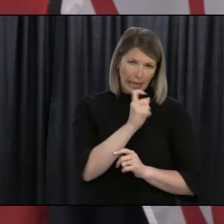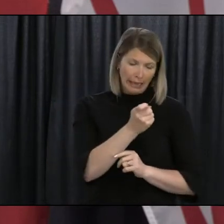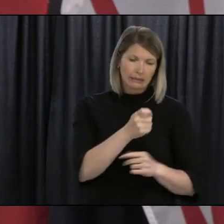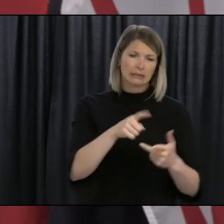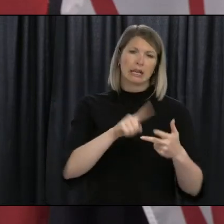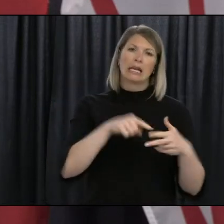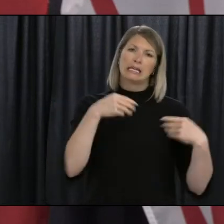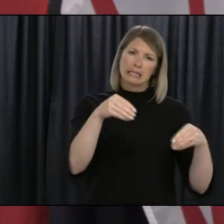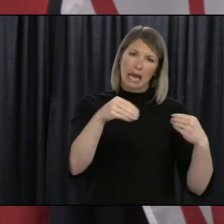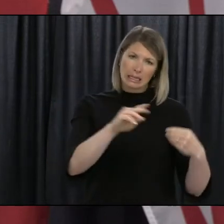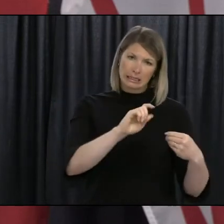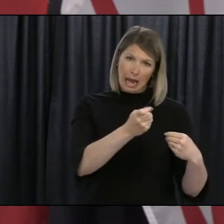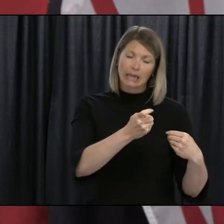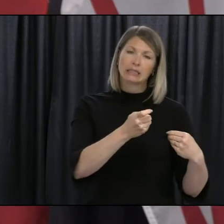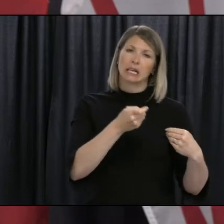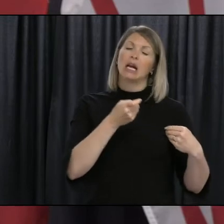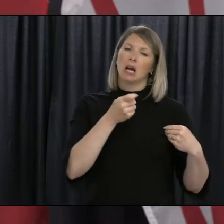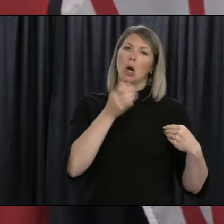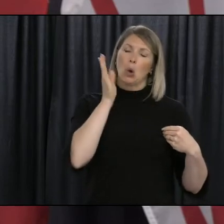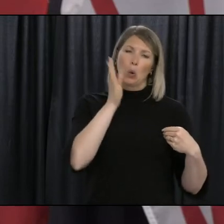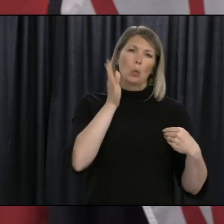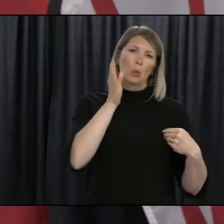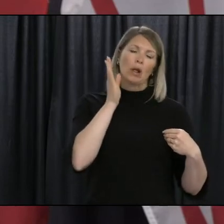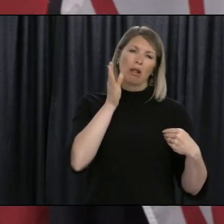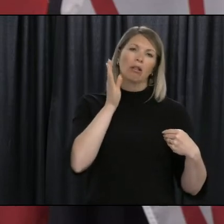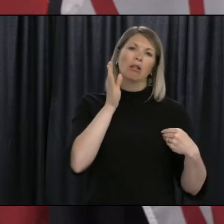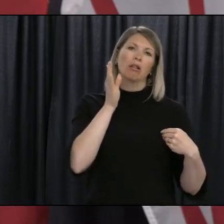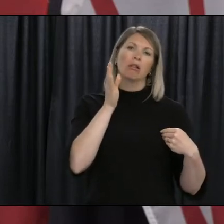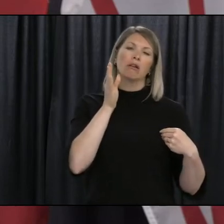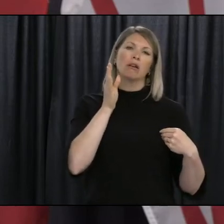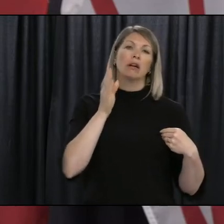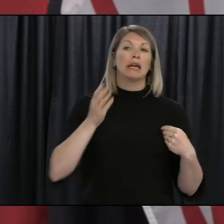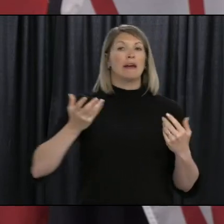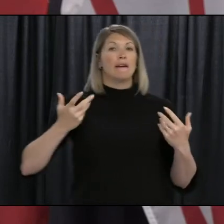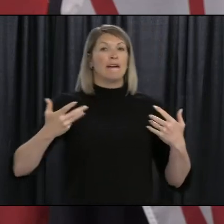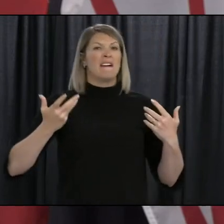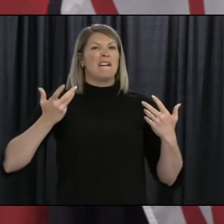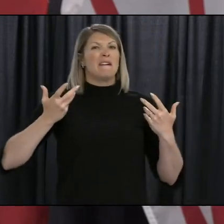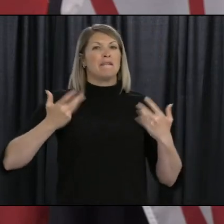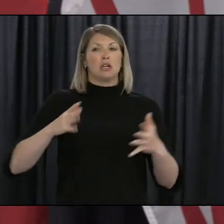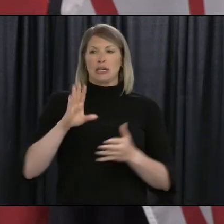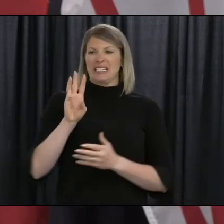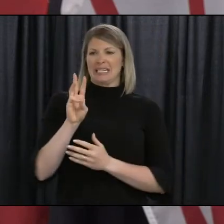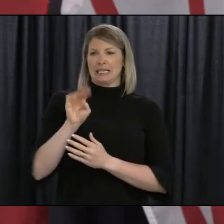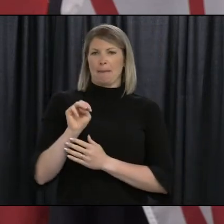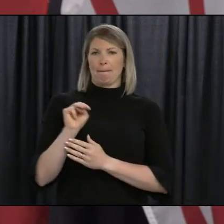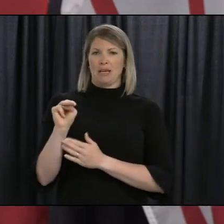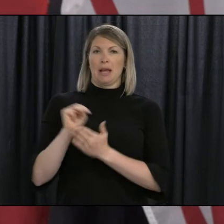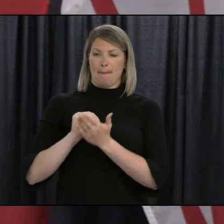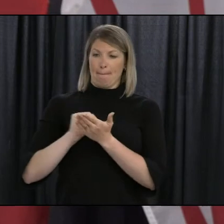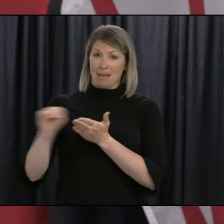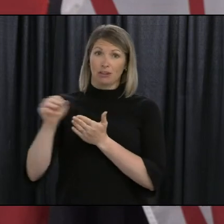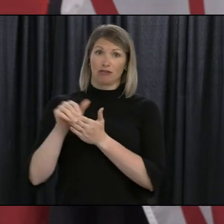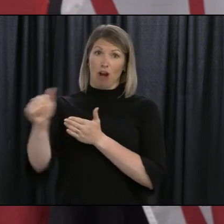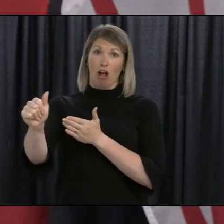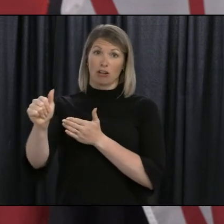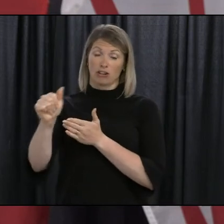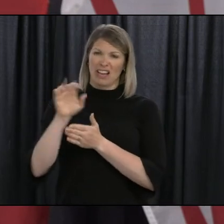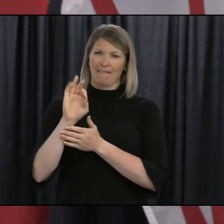on. We recently deferred or waived approximately $6 million in fees, which will have an impact